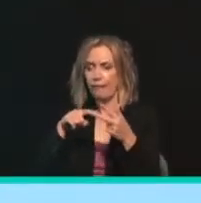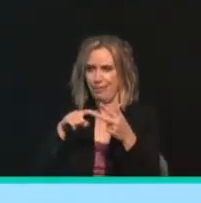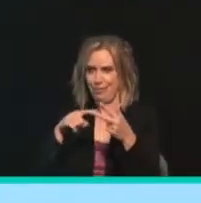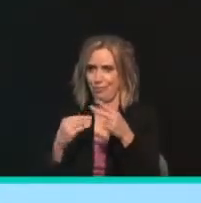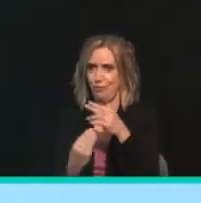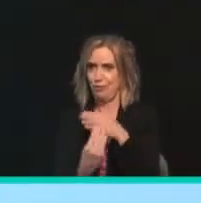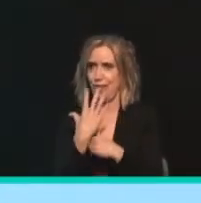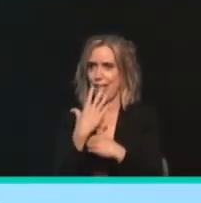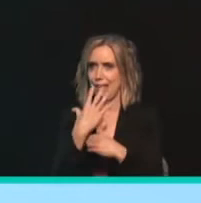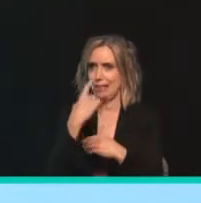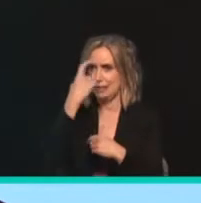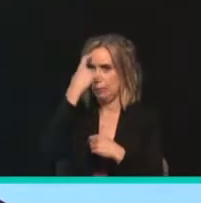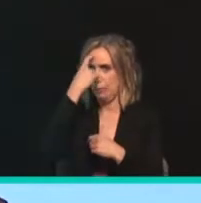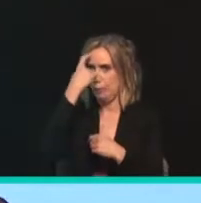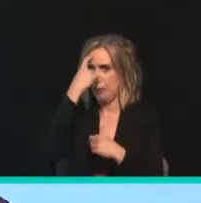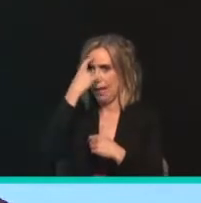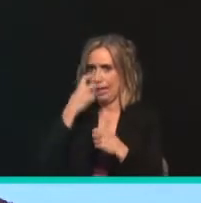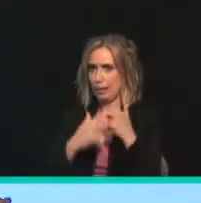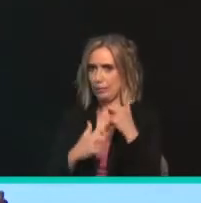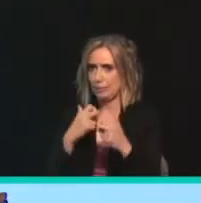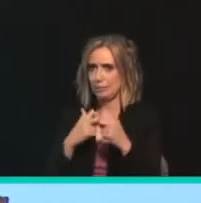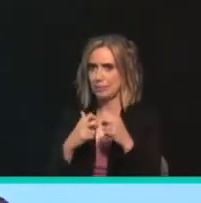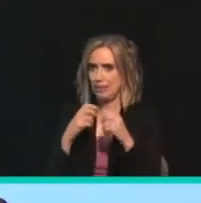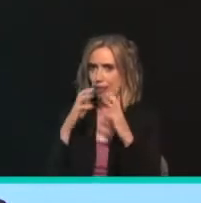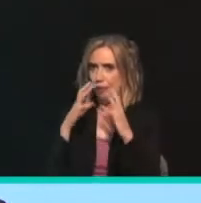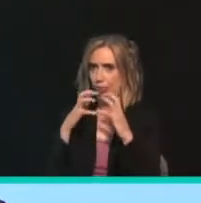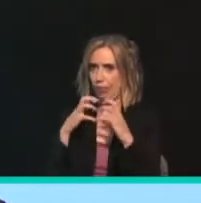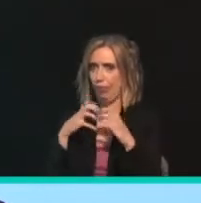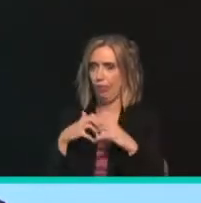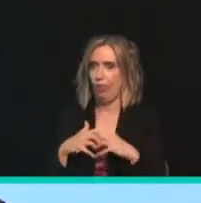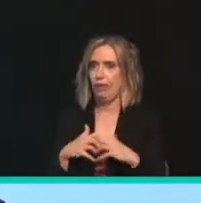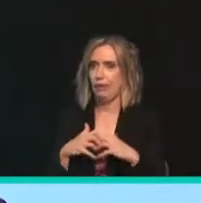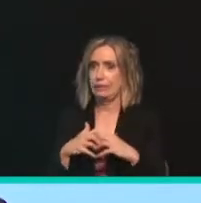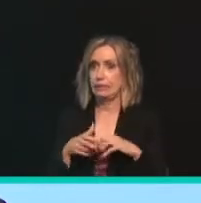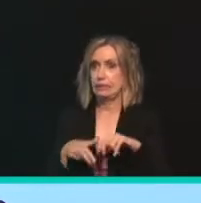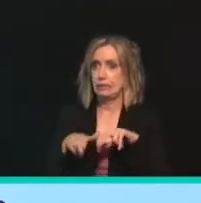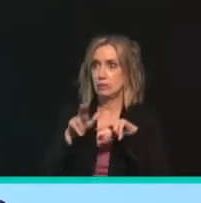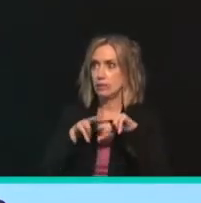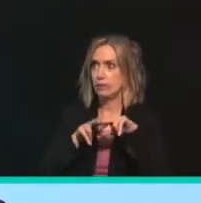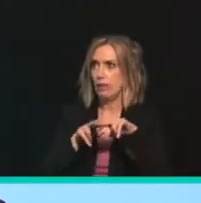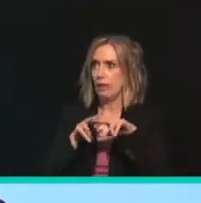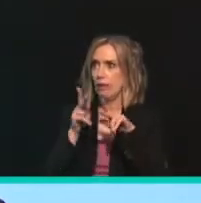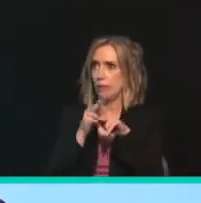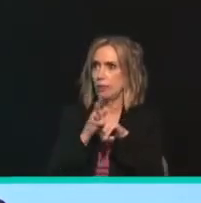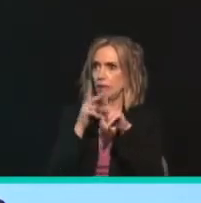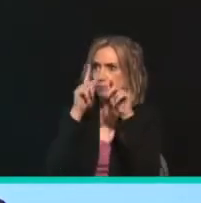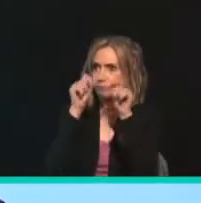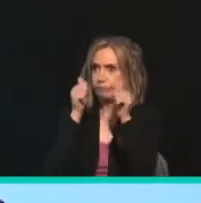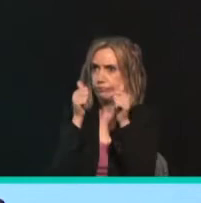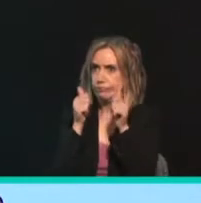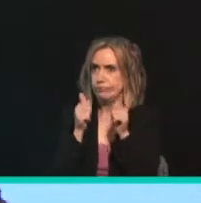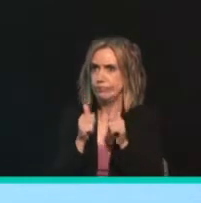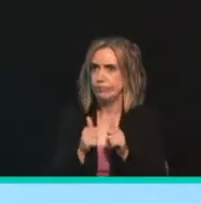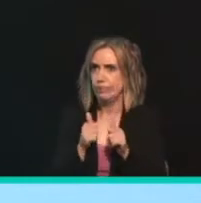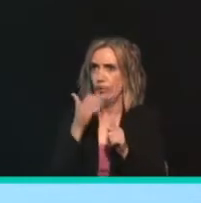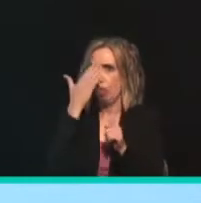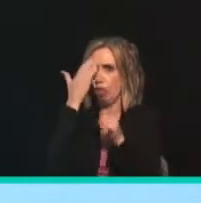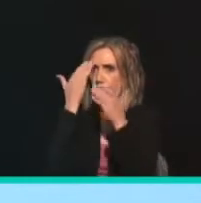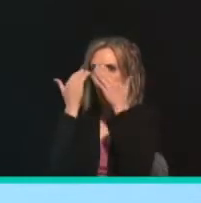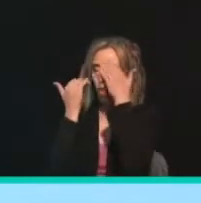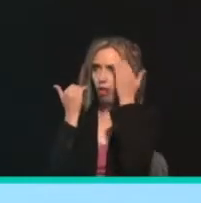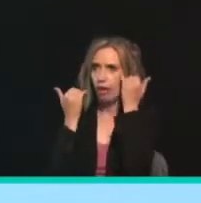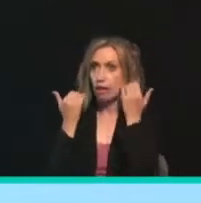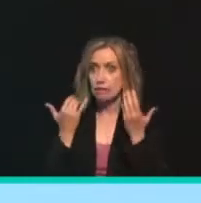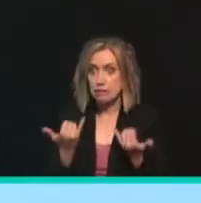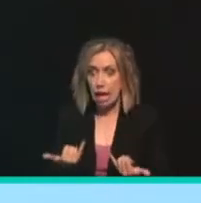function and increases the risk of progression to clinically defined dementia. So it has raised